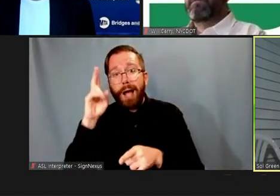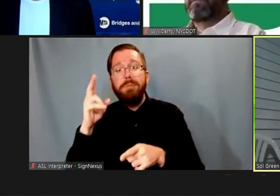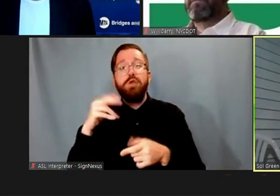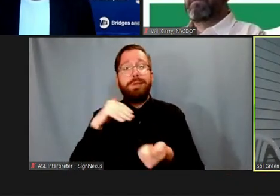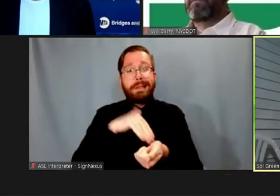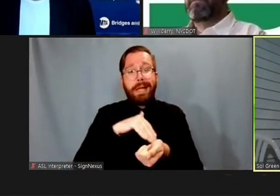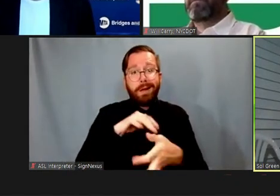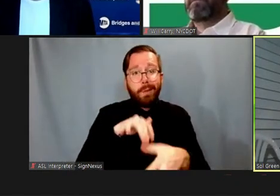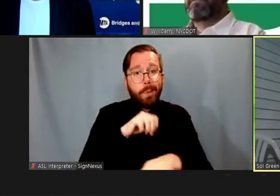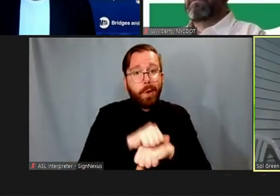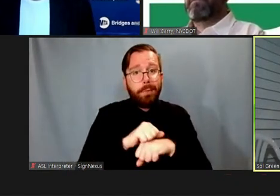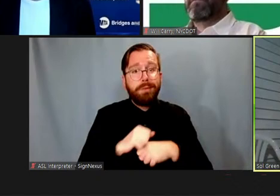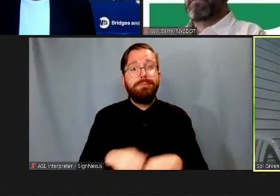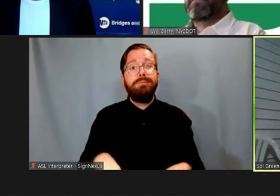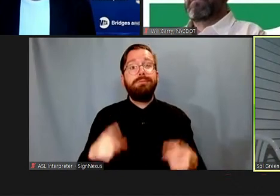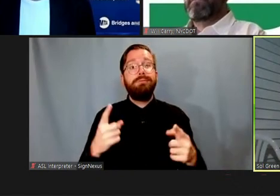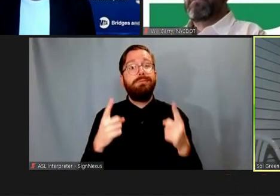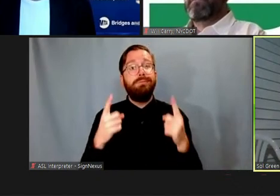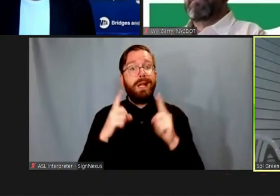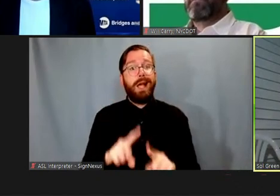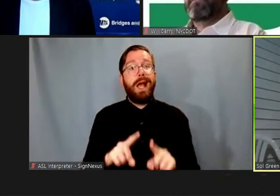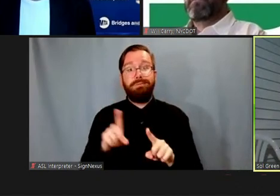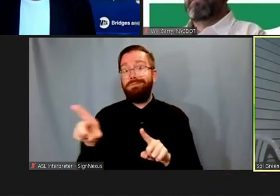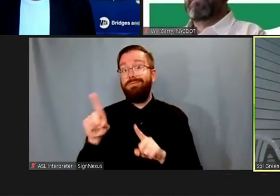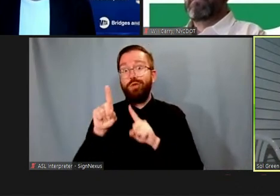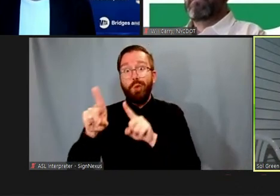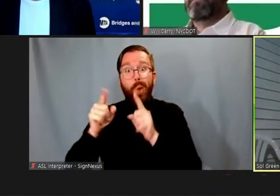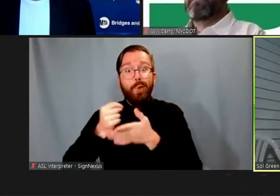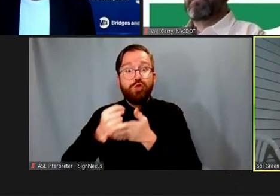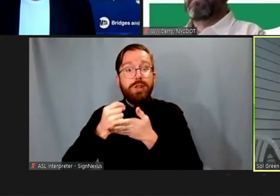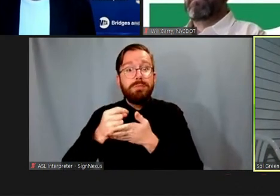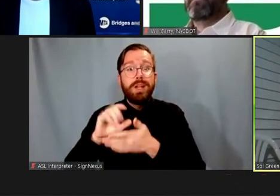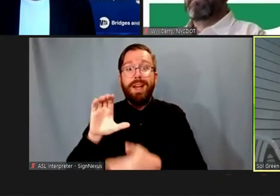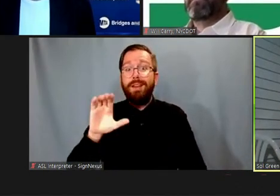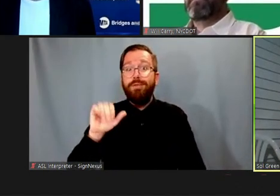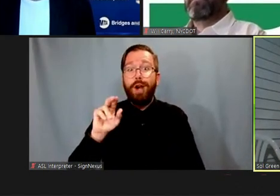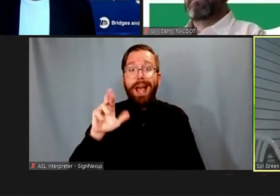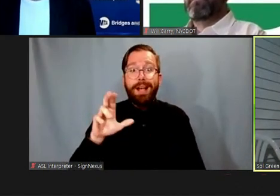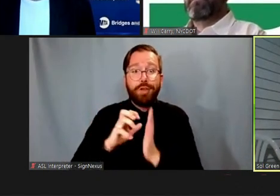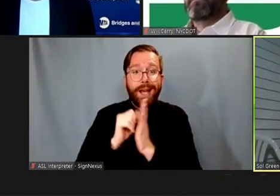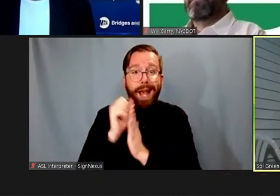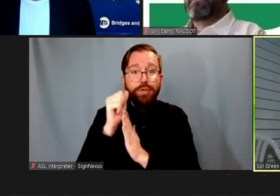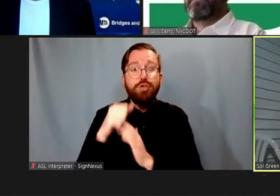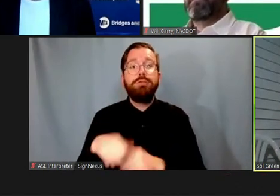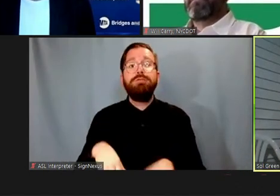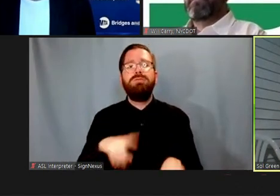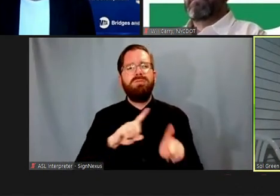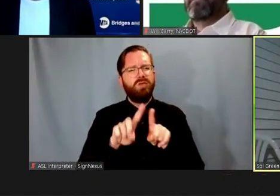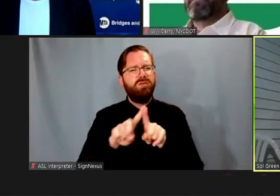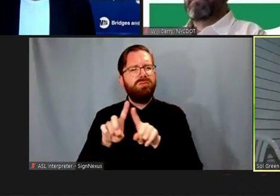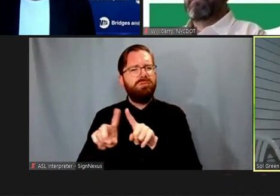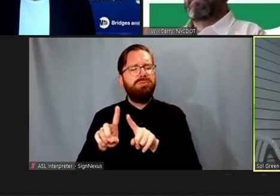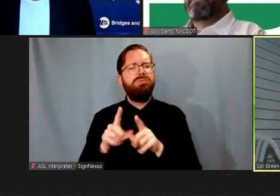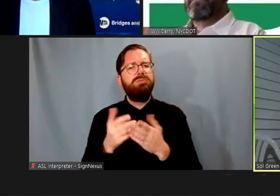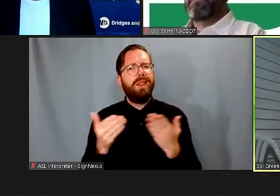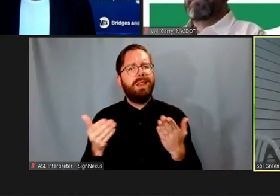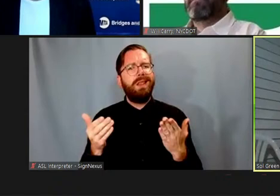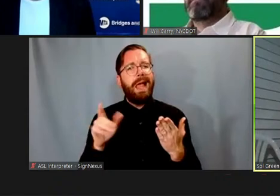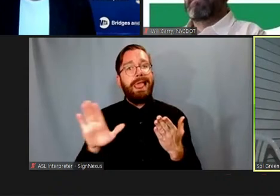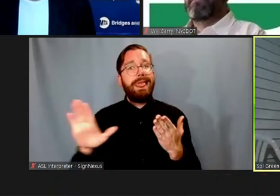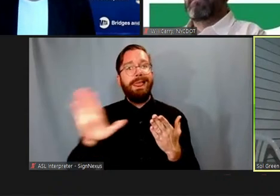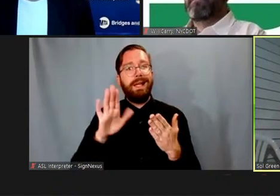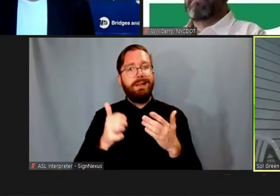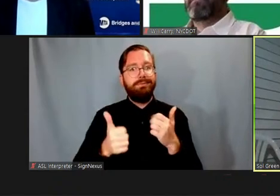and people who go for treatment for cancer etc and therapy we're mainly concerned